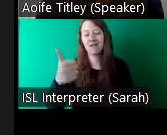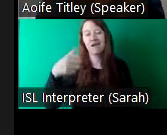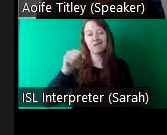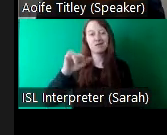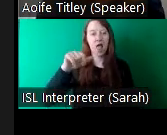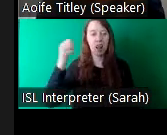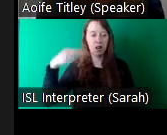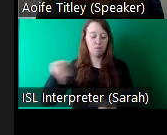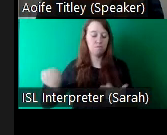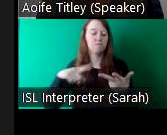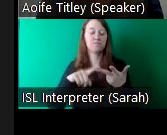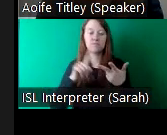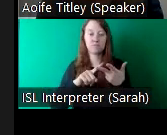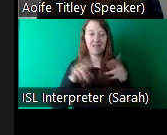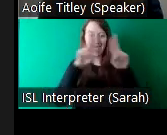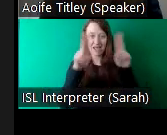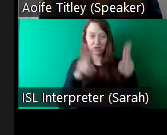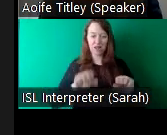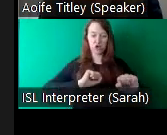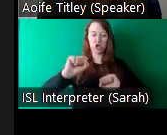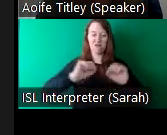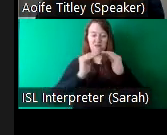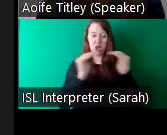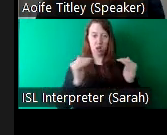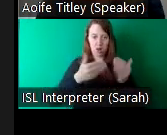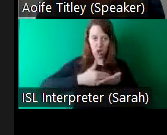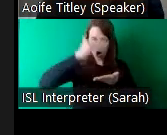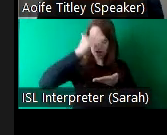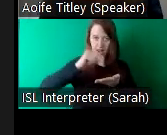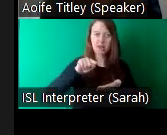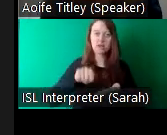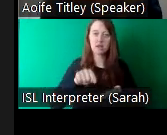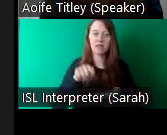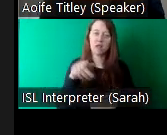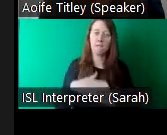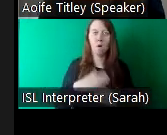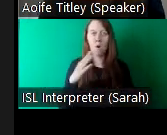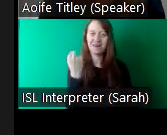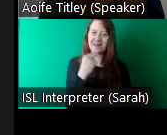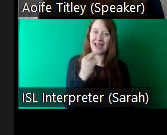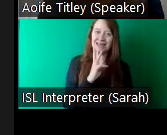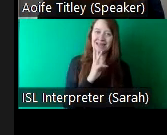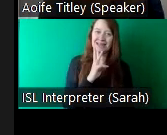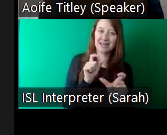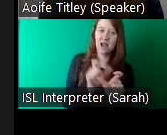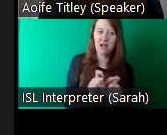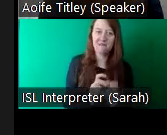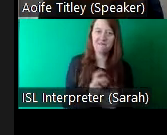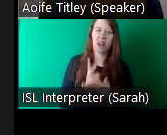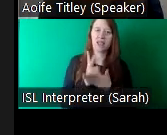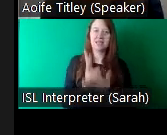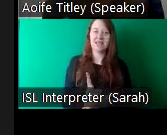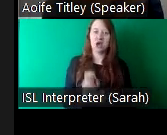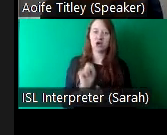call international service learning, which is, I suppose, the more polite term for what could also be known as voluntourism. So when people